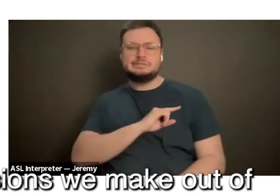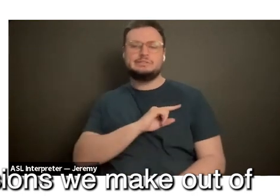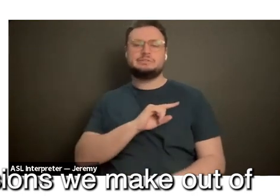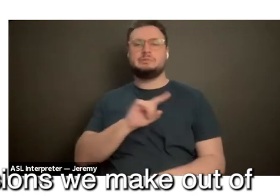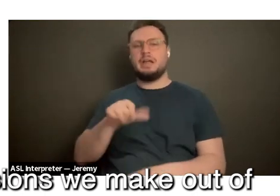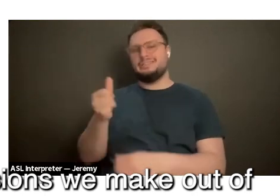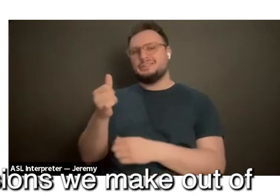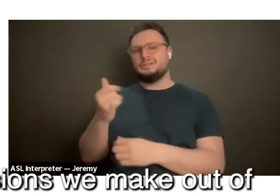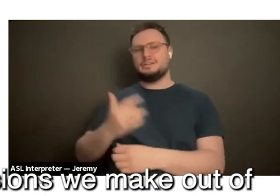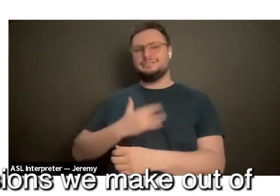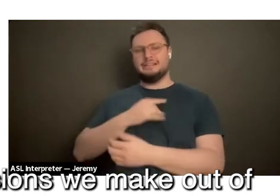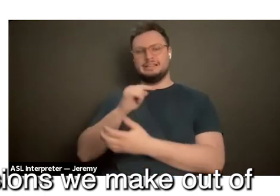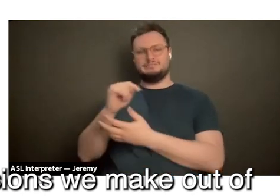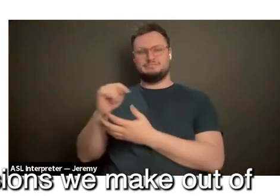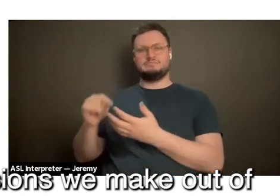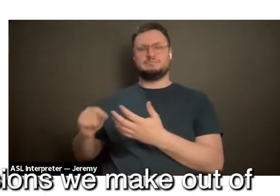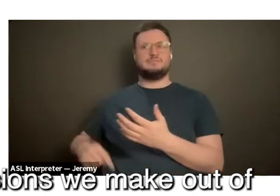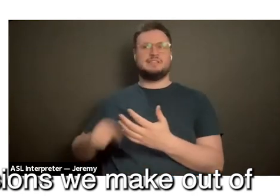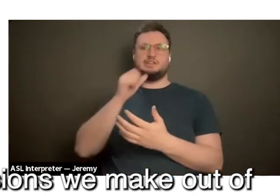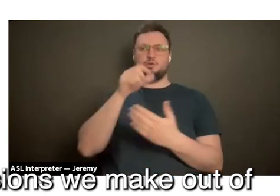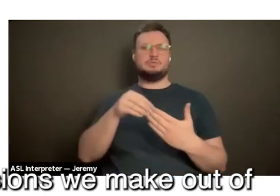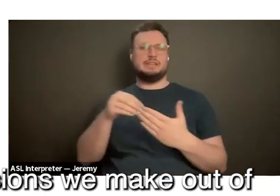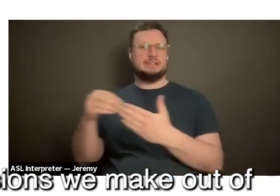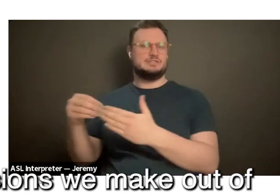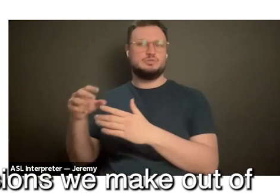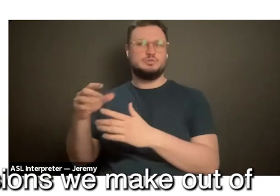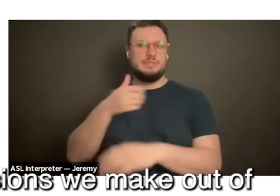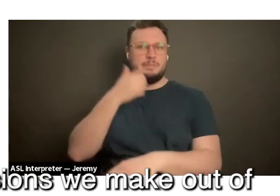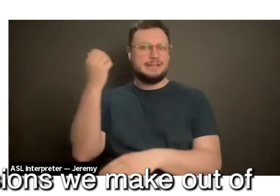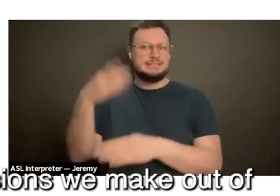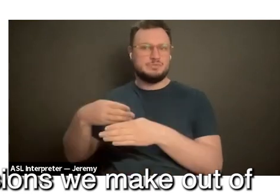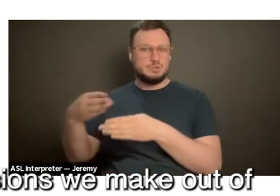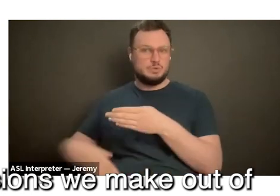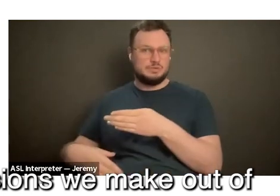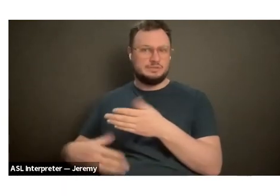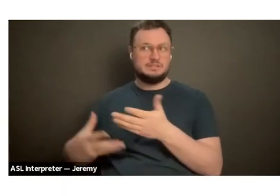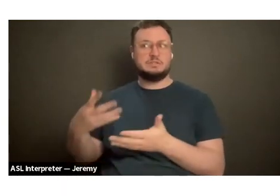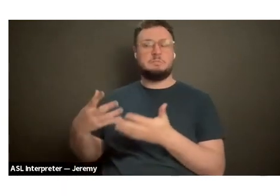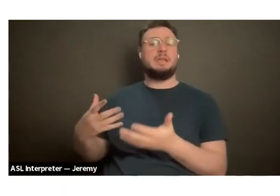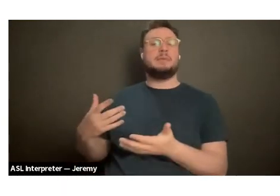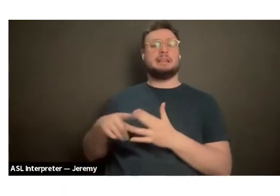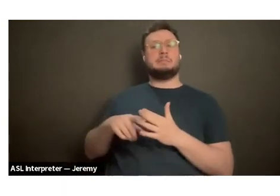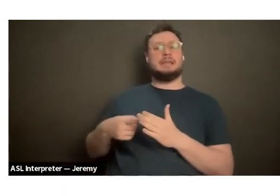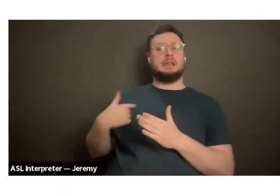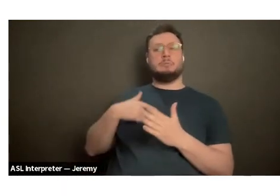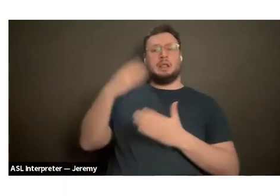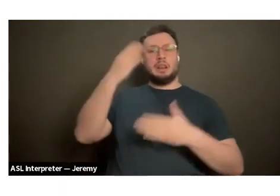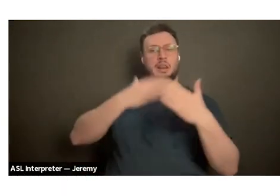these emotions don't usually lead us to the best outcomes. We may not see it right away, but eventually it hits